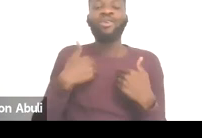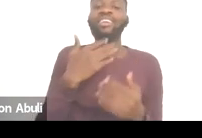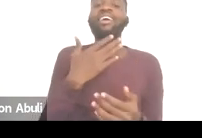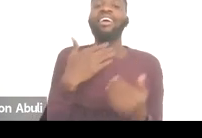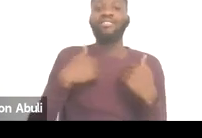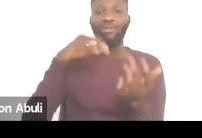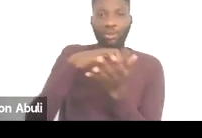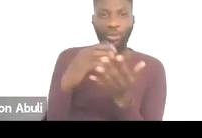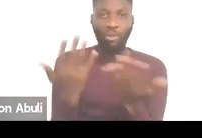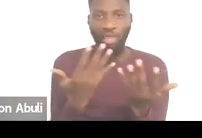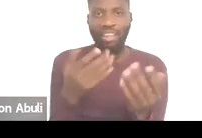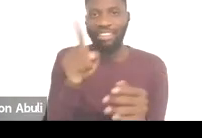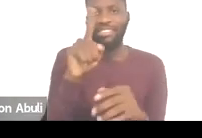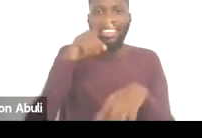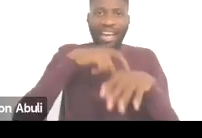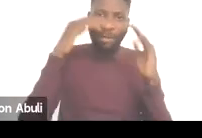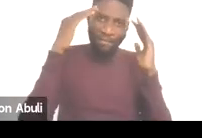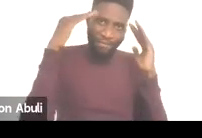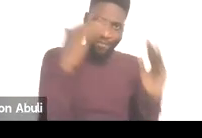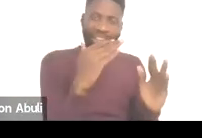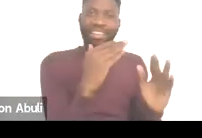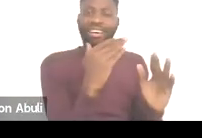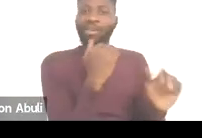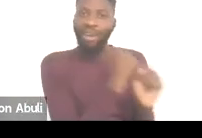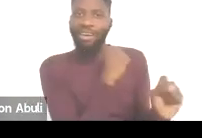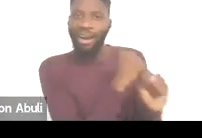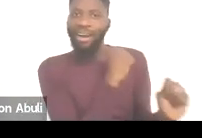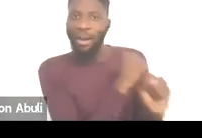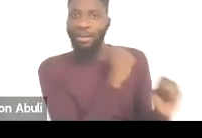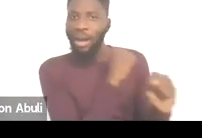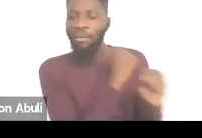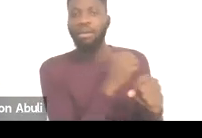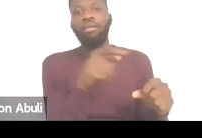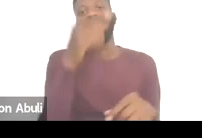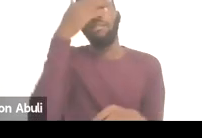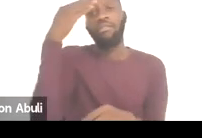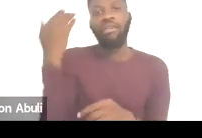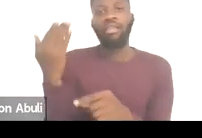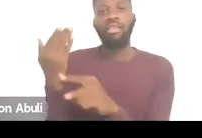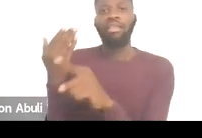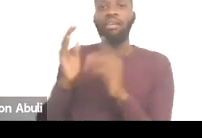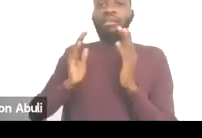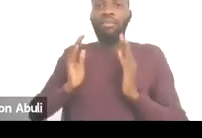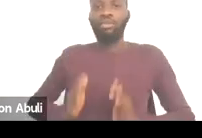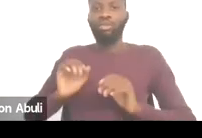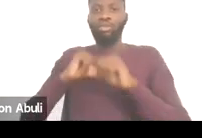maybe we spend a lot of time at work and forget to have that social